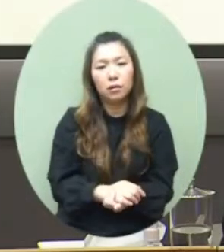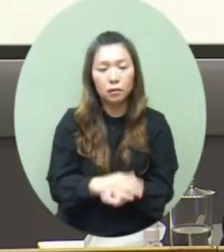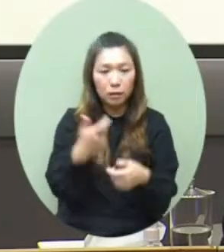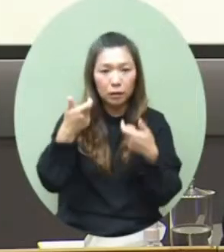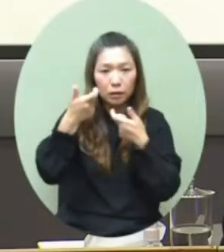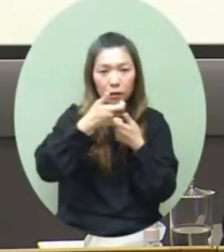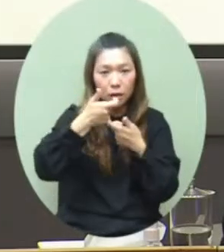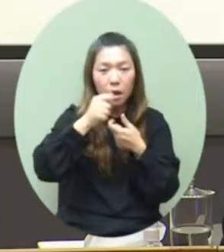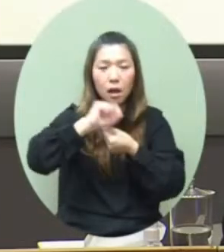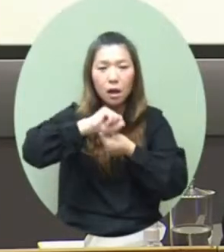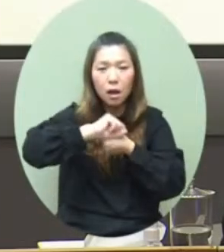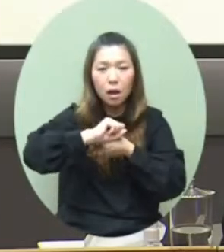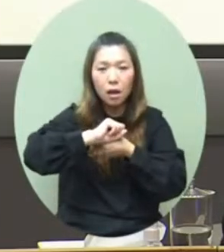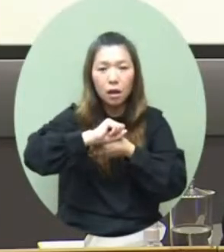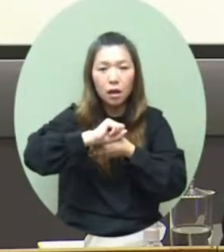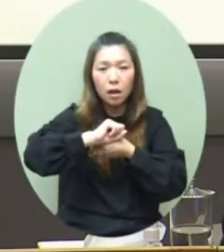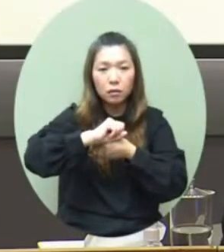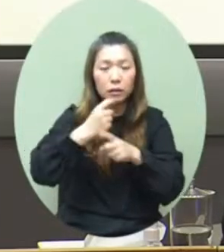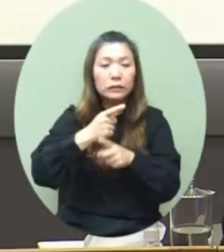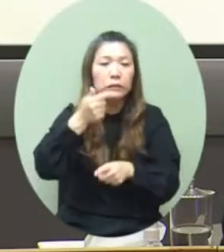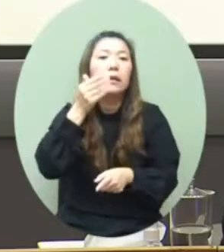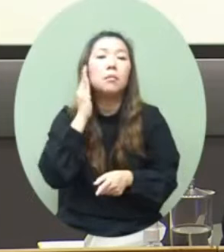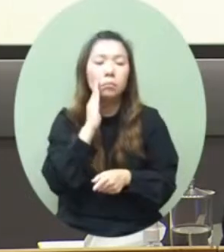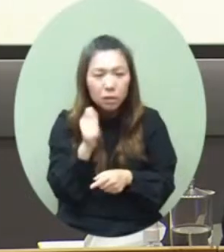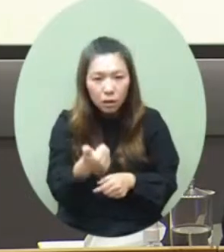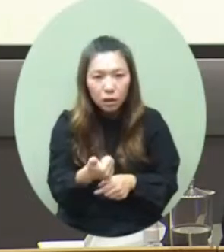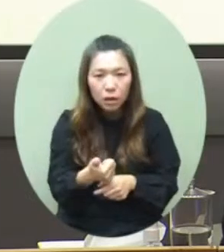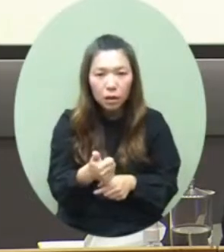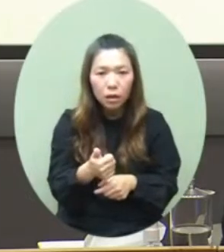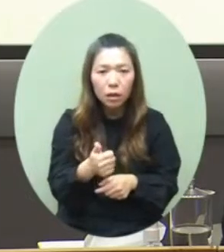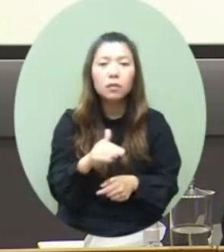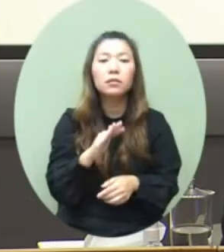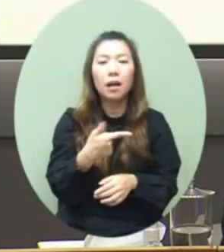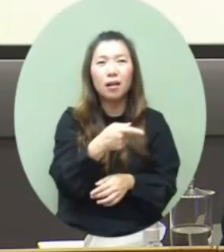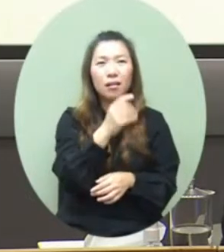to boosting the economy.